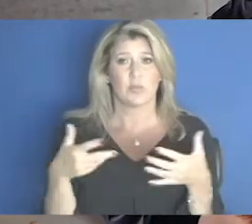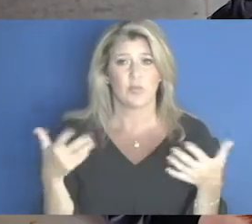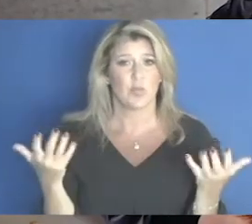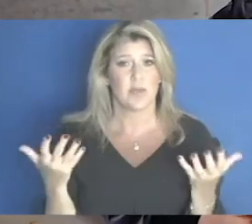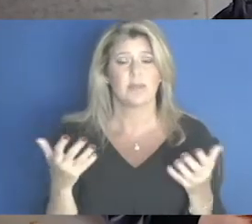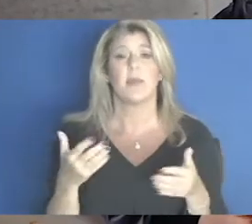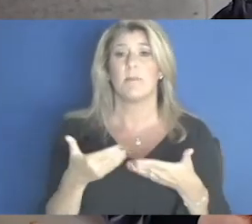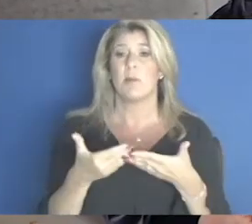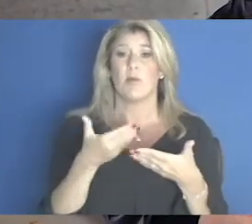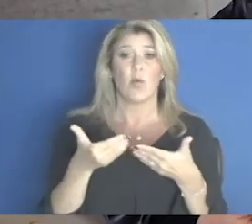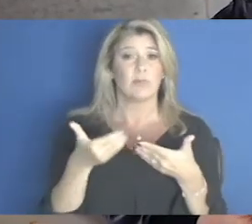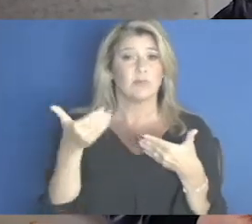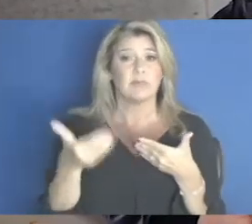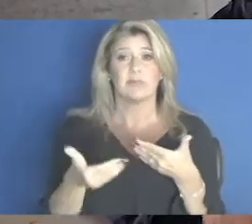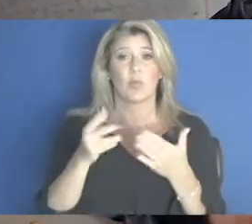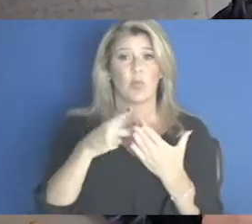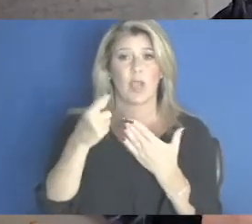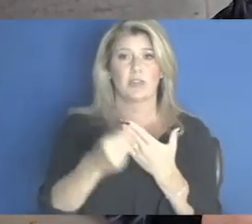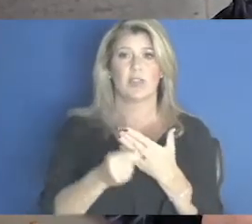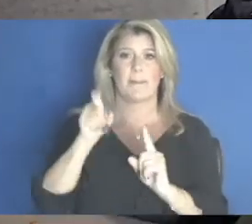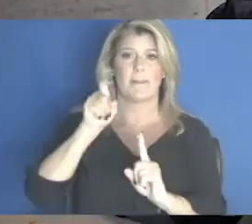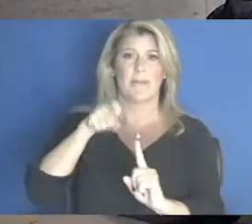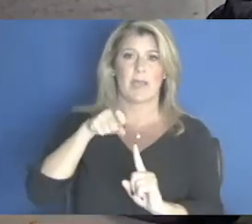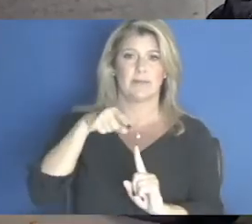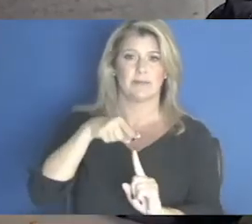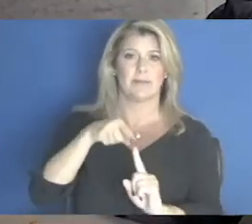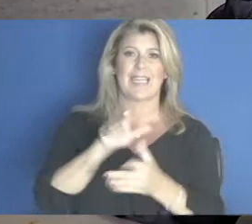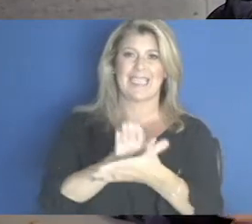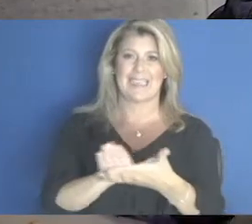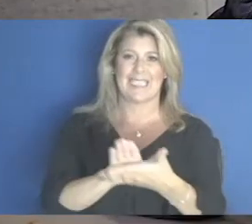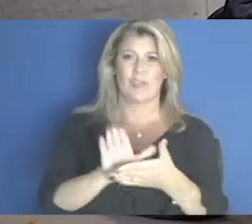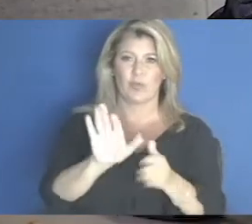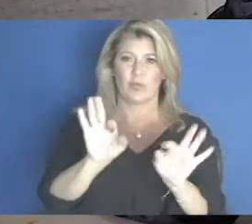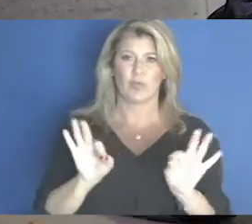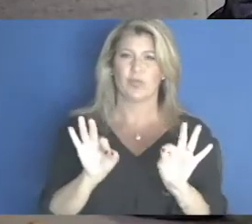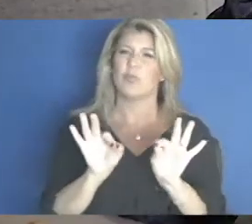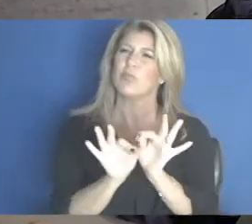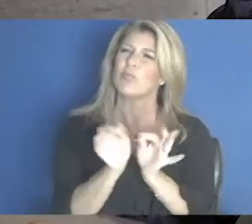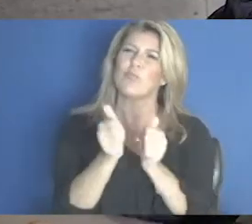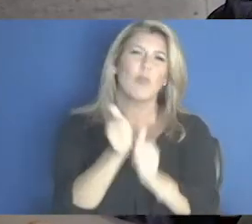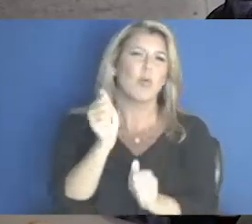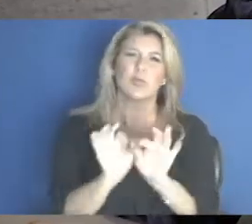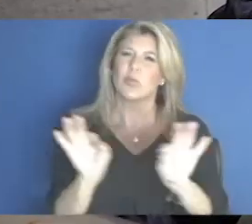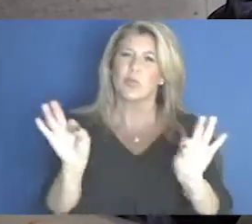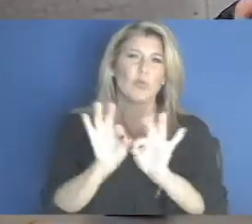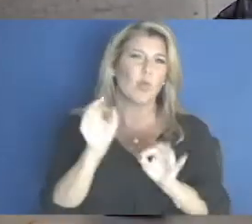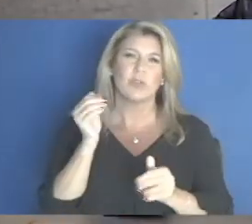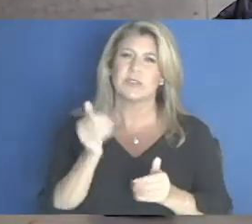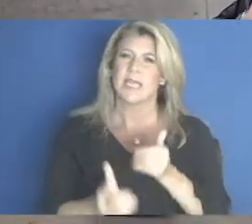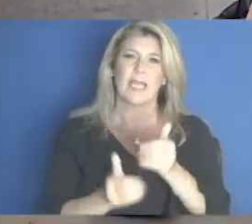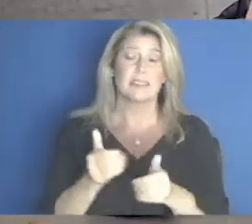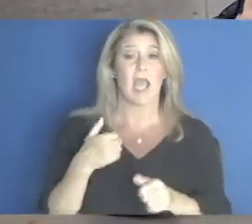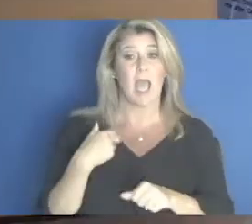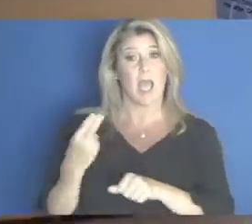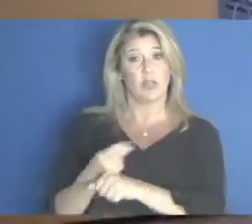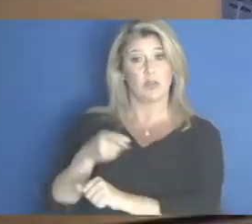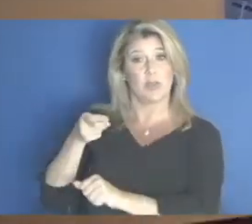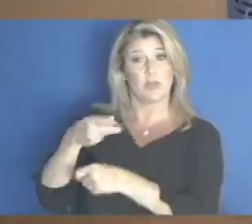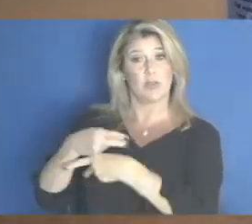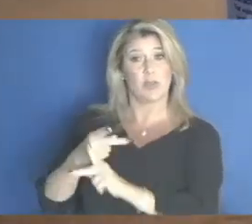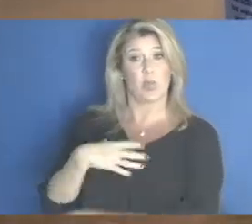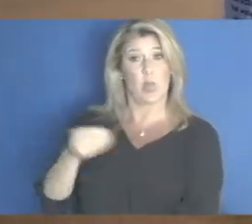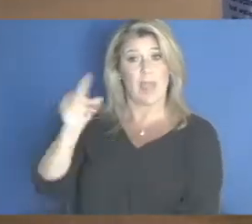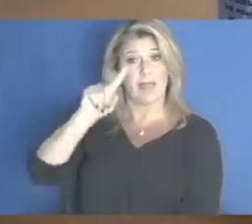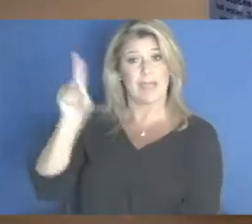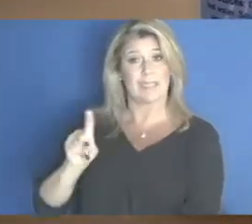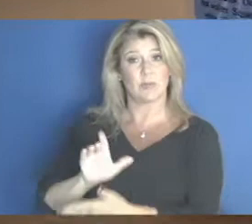into any project, and that is cleaning. Cleaning your furniture is the most important step. I use white lining to